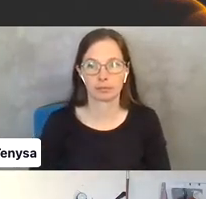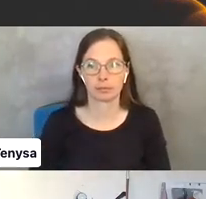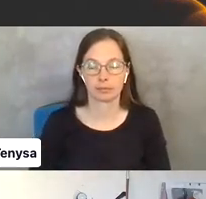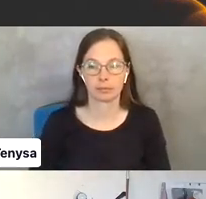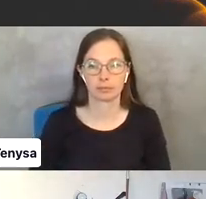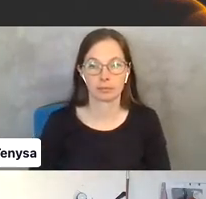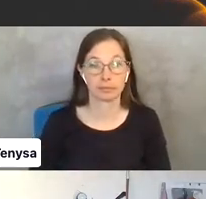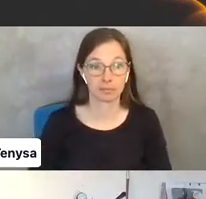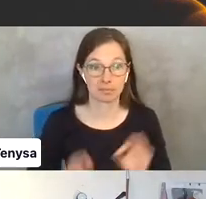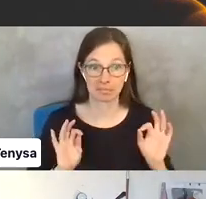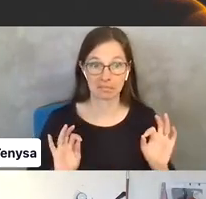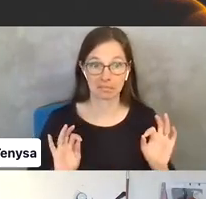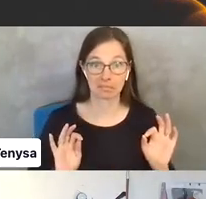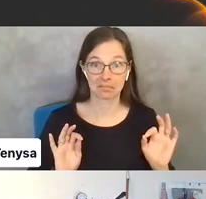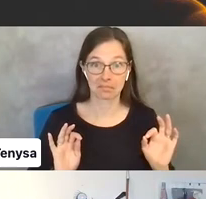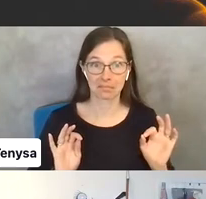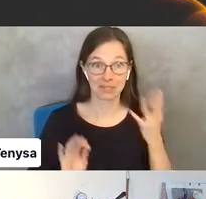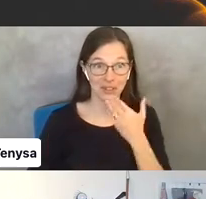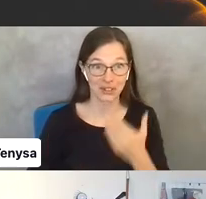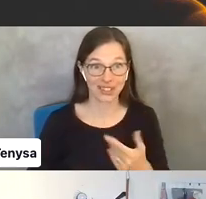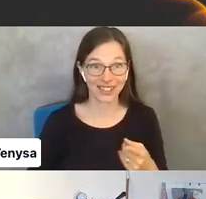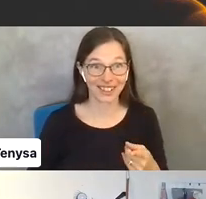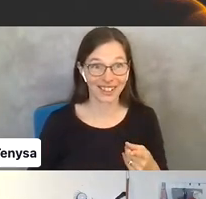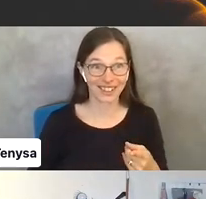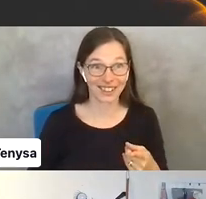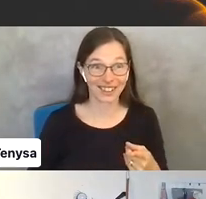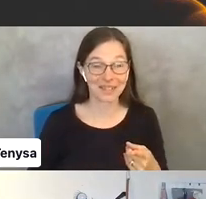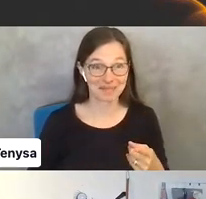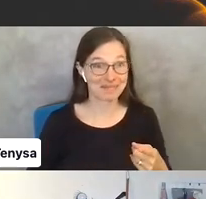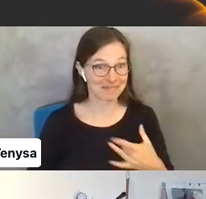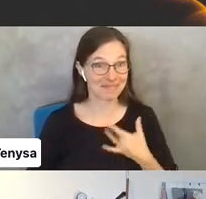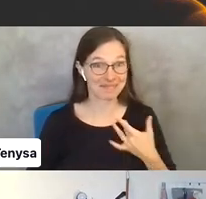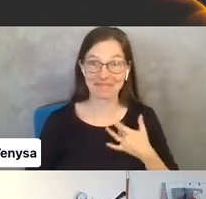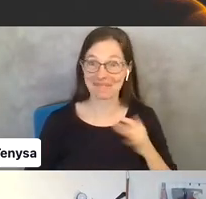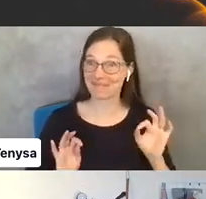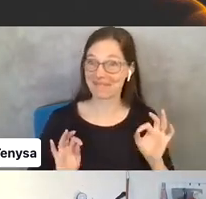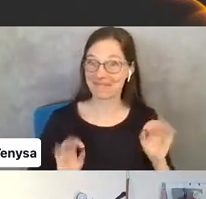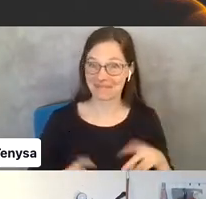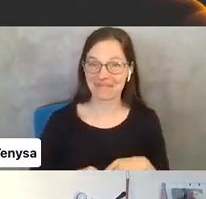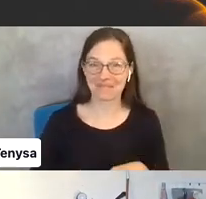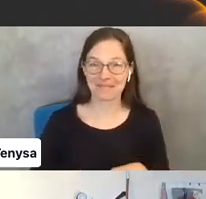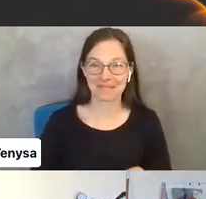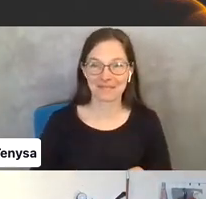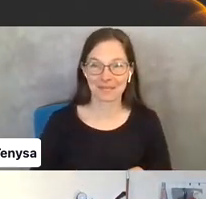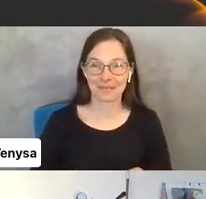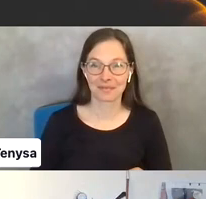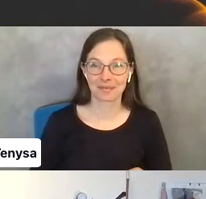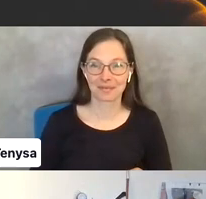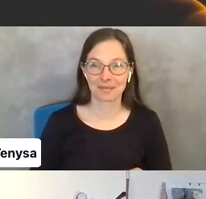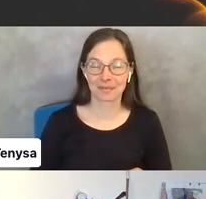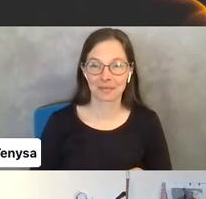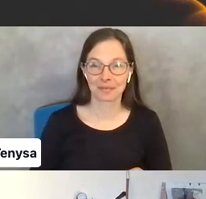How we doing over there? How we vibing? Fantastic, love it, amazing. Okay,